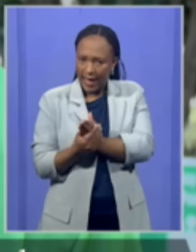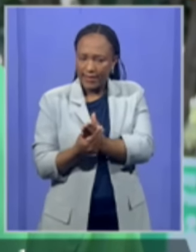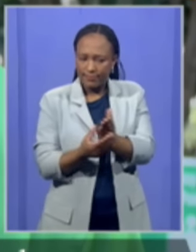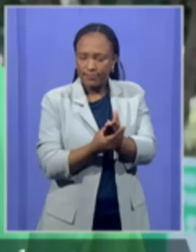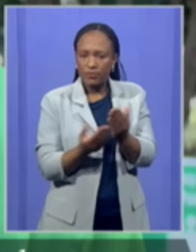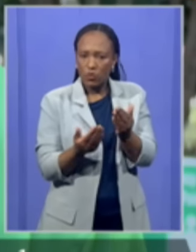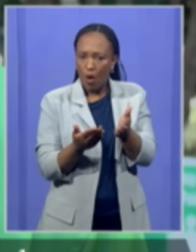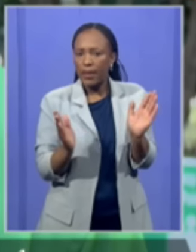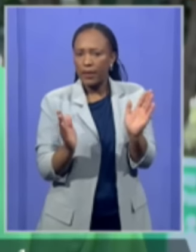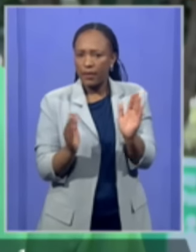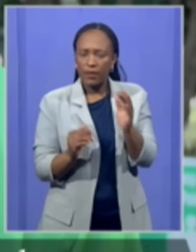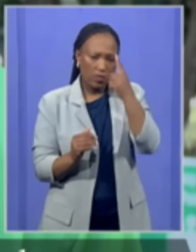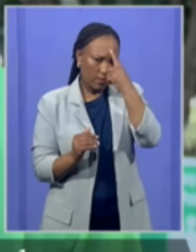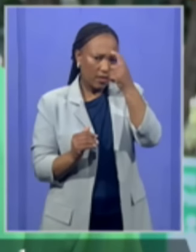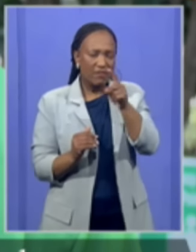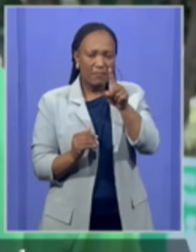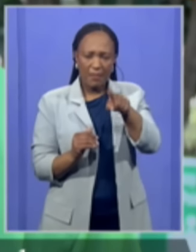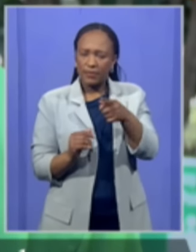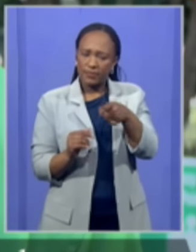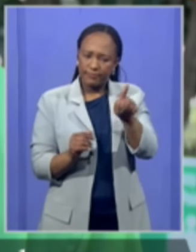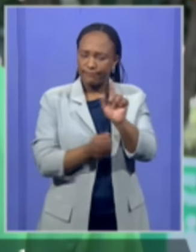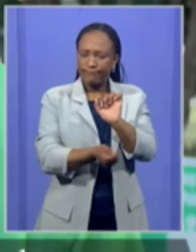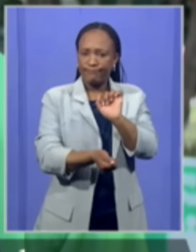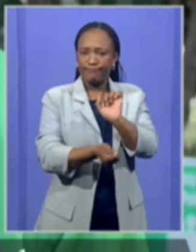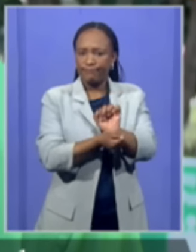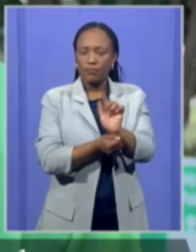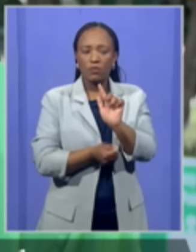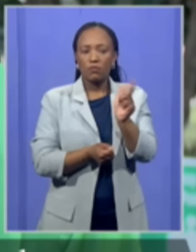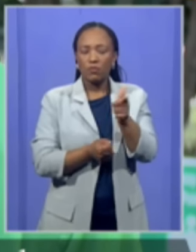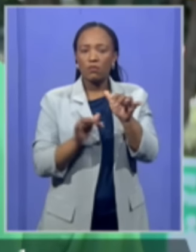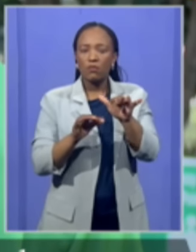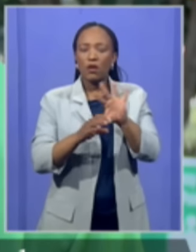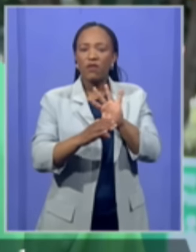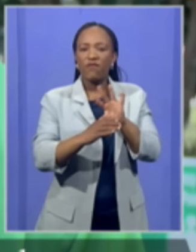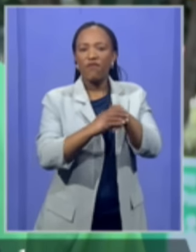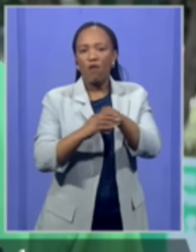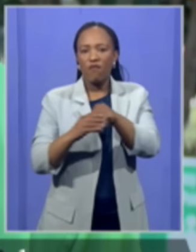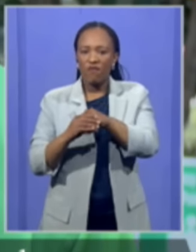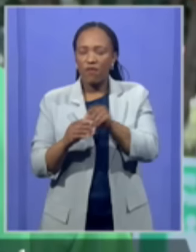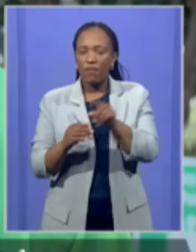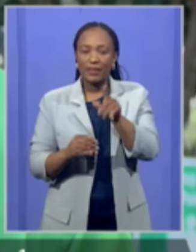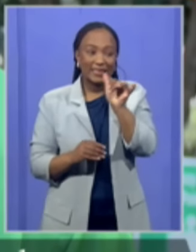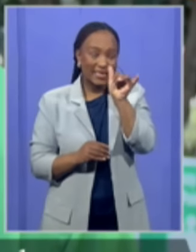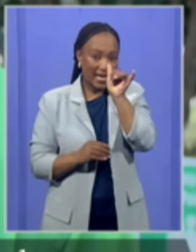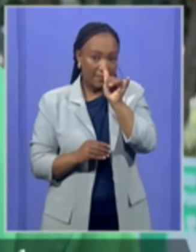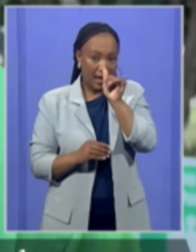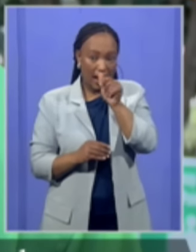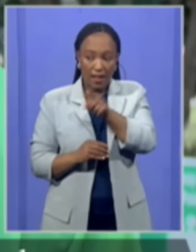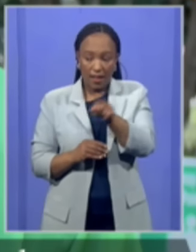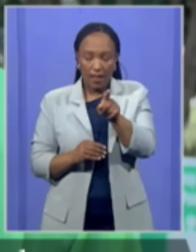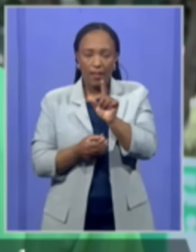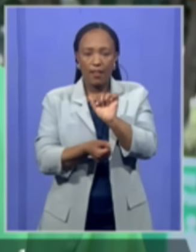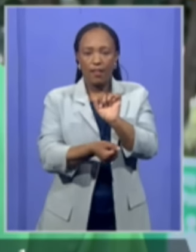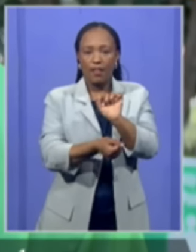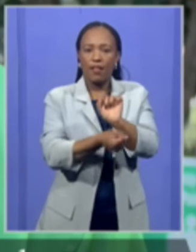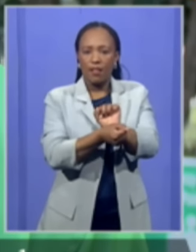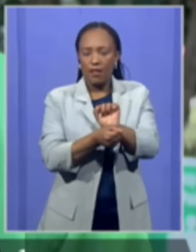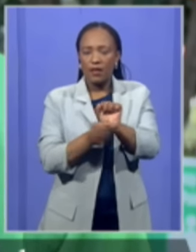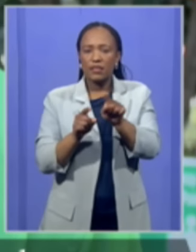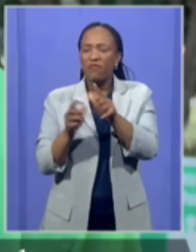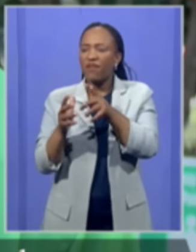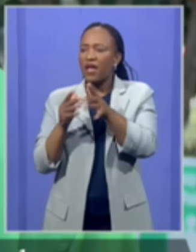should be prosecution, and all those who are implicated should be facing criminal prosecution like any other